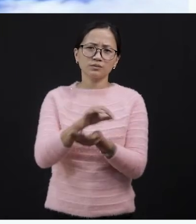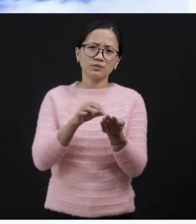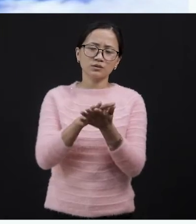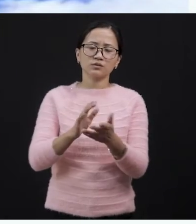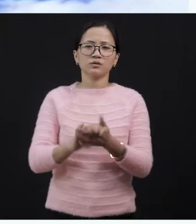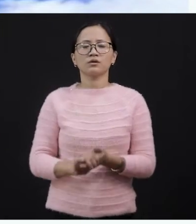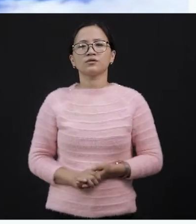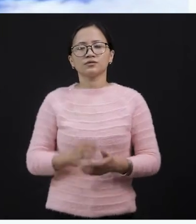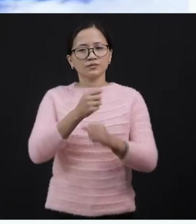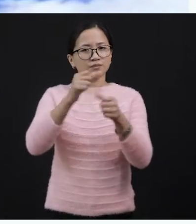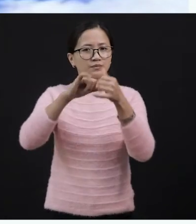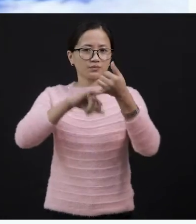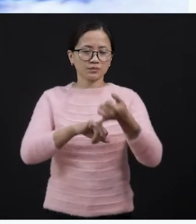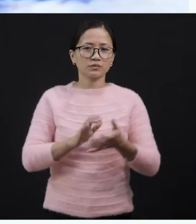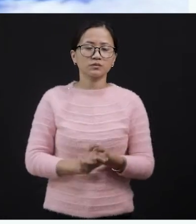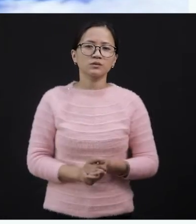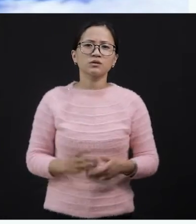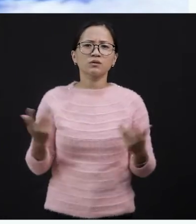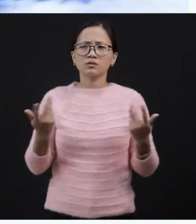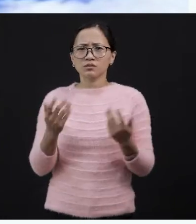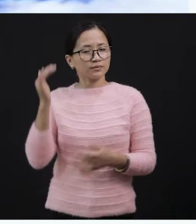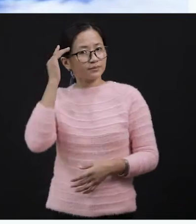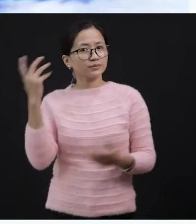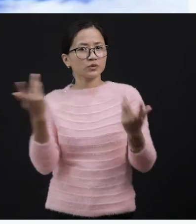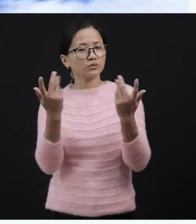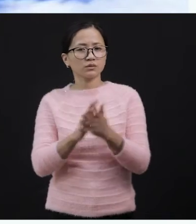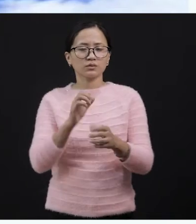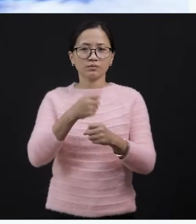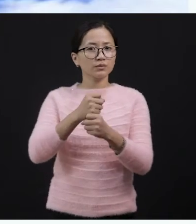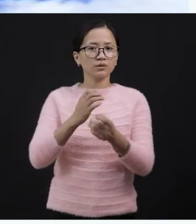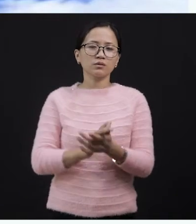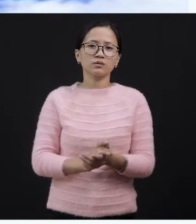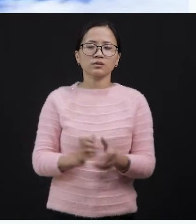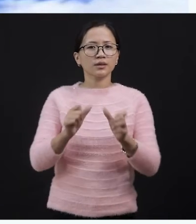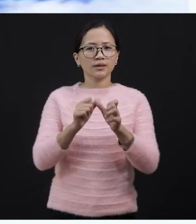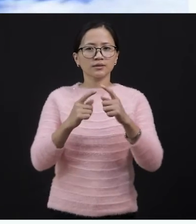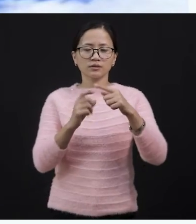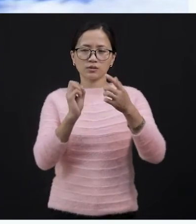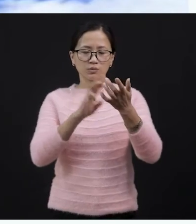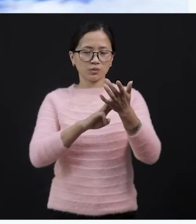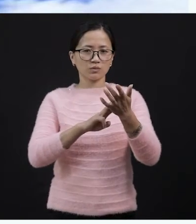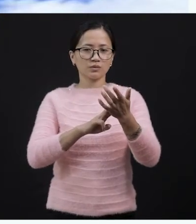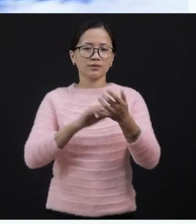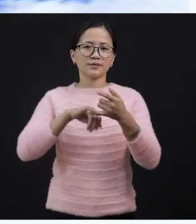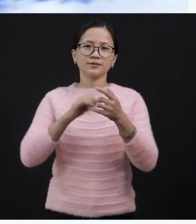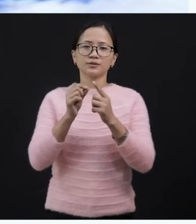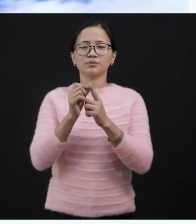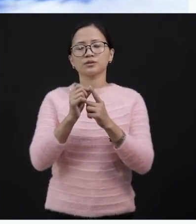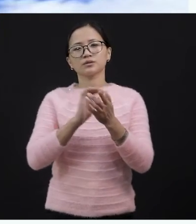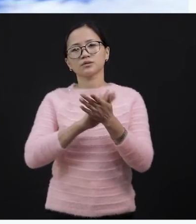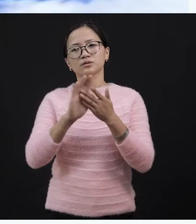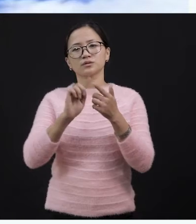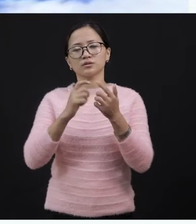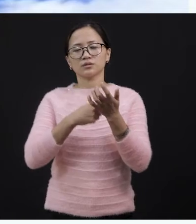gas. And you know what they form? They form atmosphere.